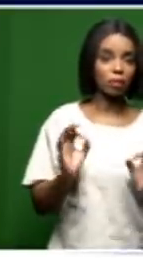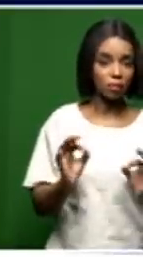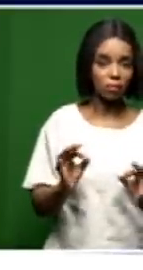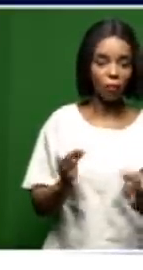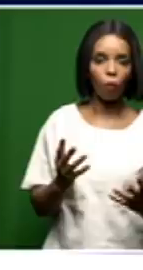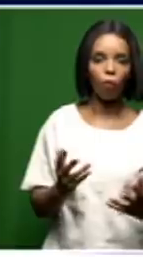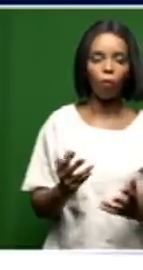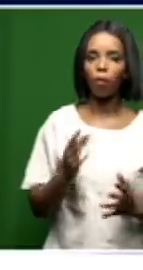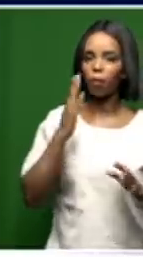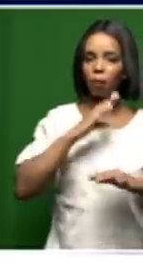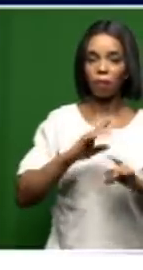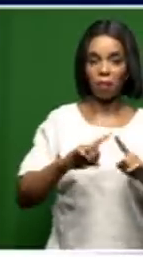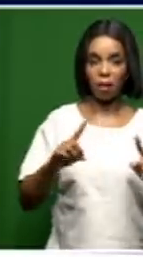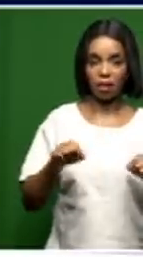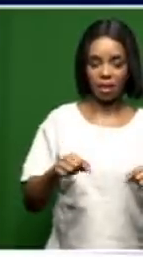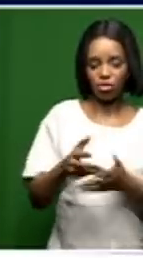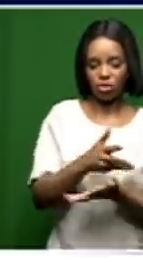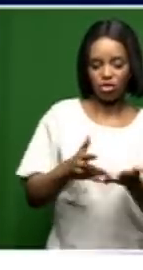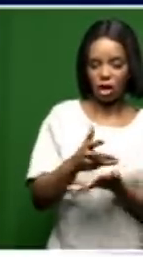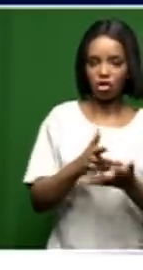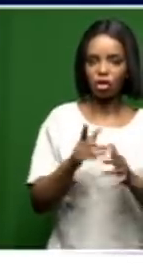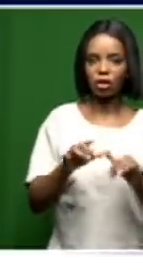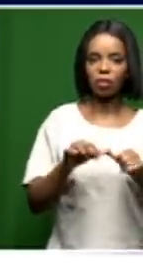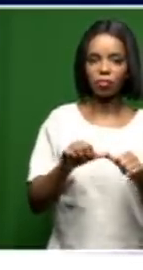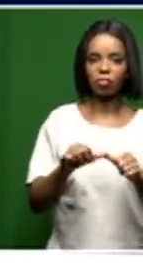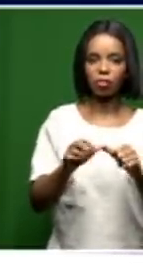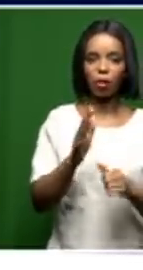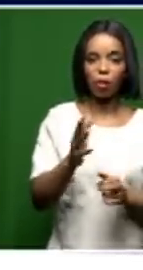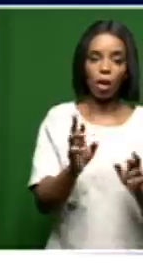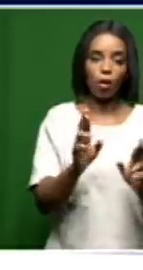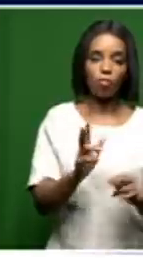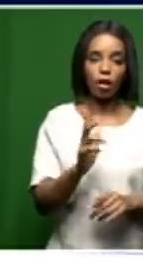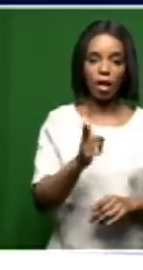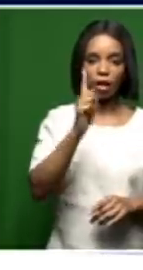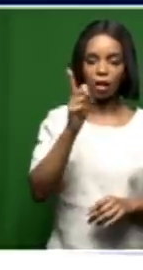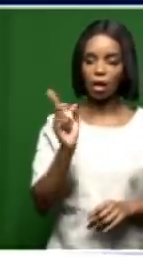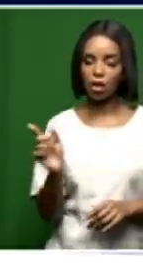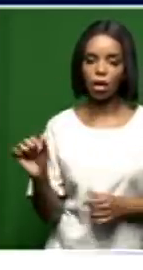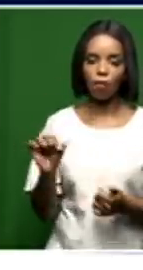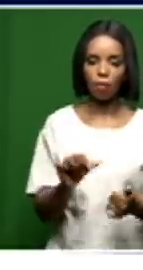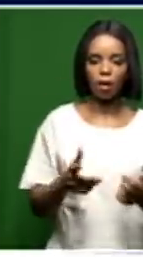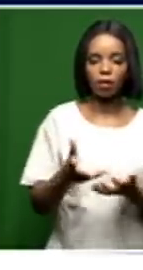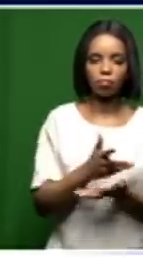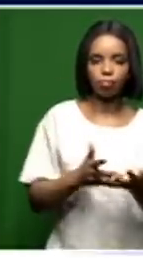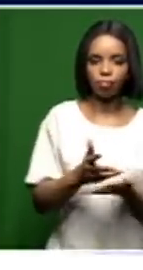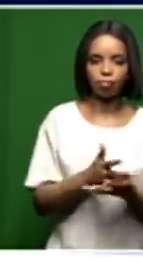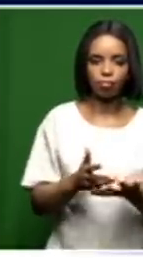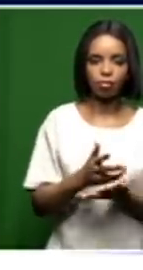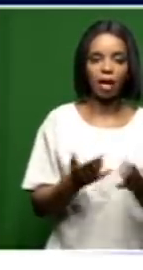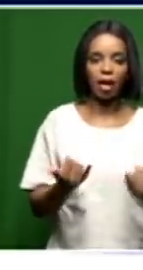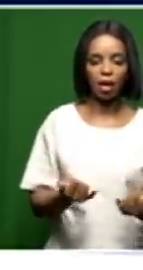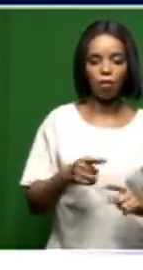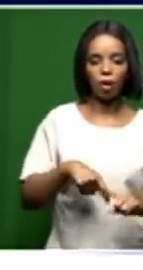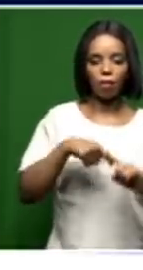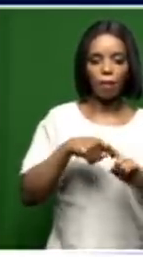with this discussion, and hopefully we'll be able to get Professor Teffo back at a later stage. But at this point, we're going to park it for now.